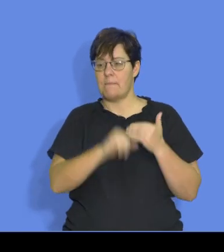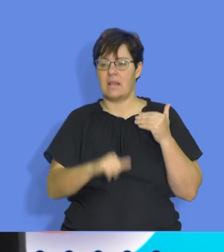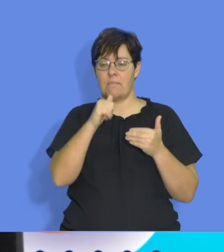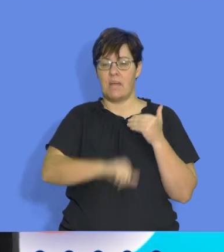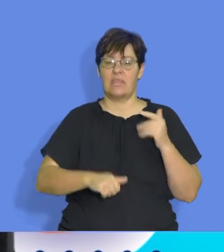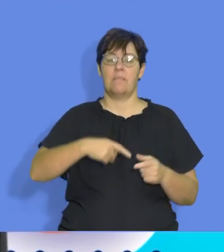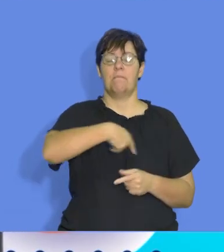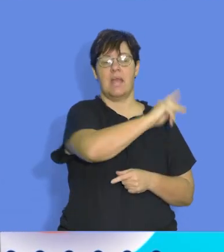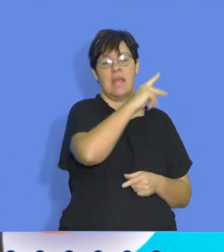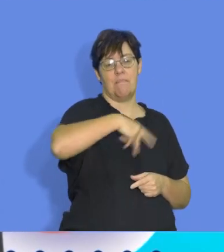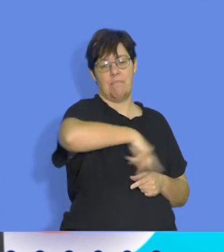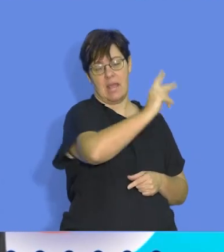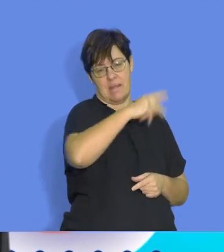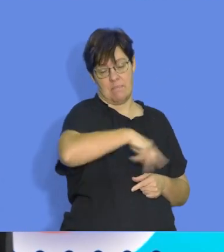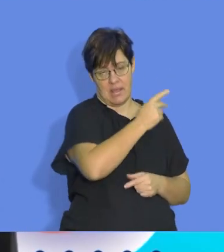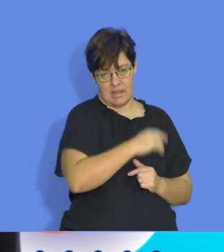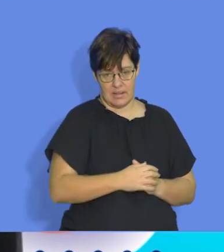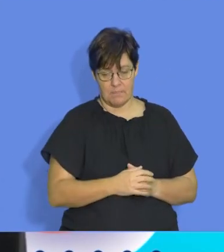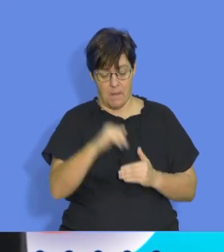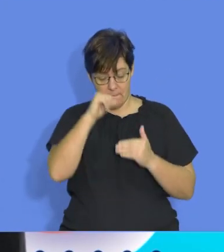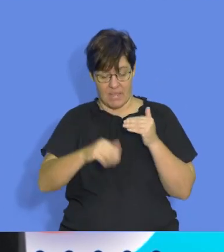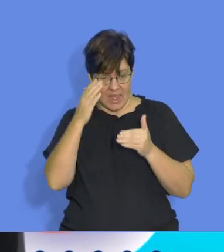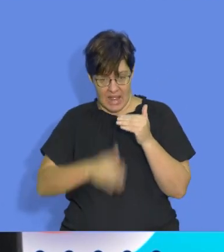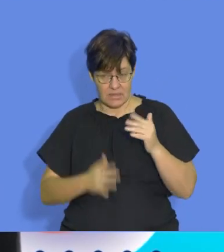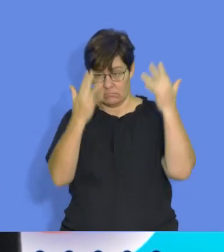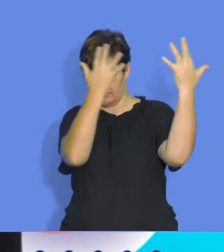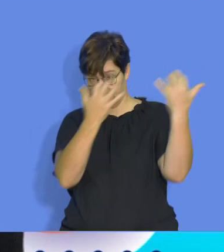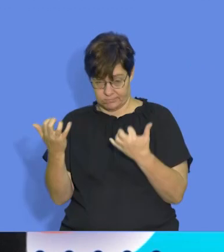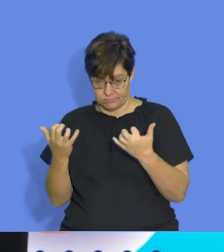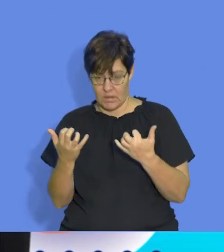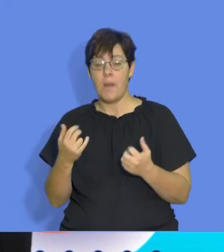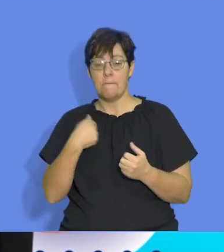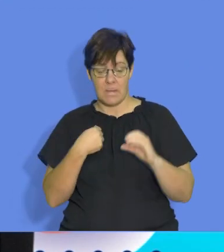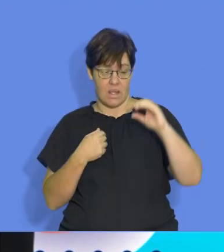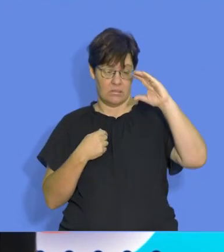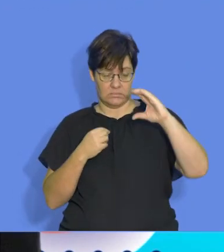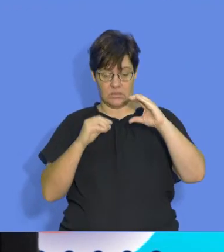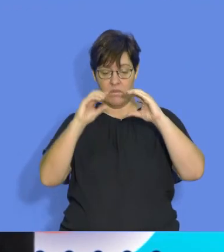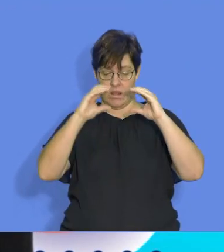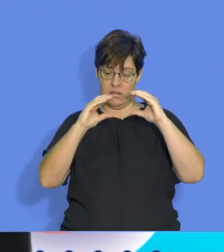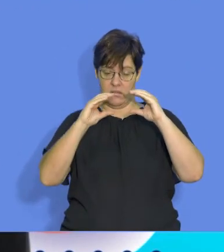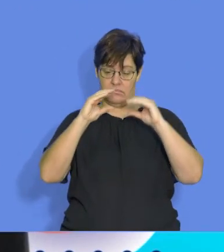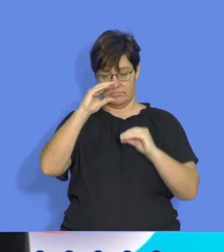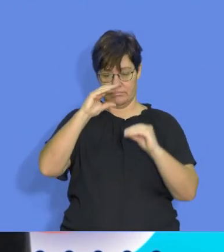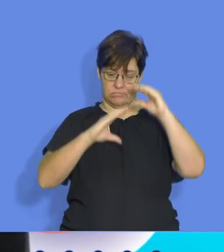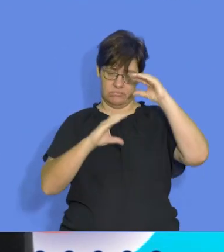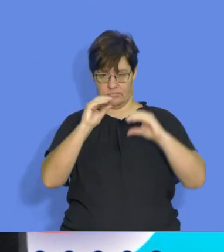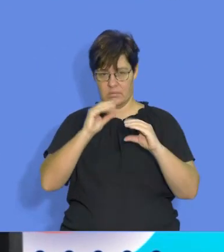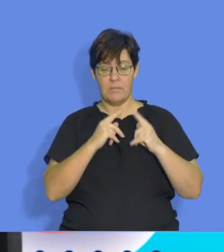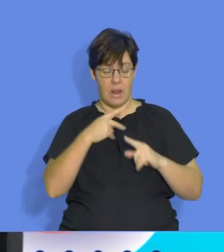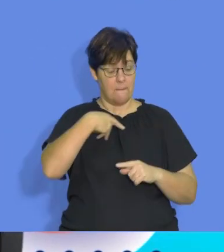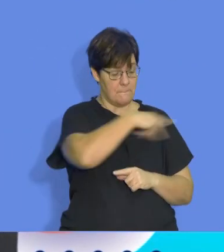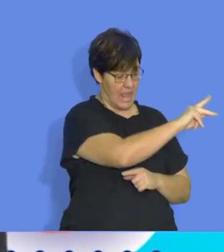SARS. That means at the end of the month, they determine whether the amount is due to SARS or due from SARS. That means they